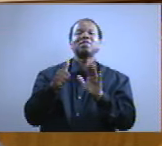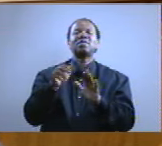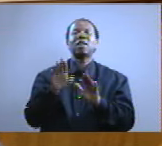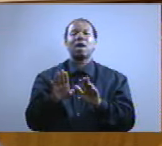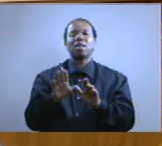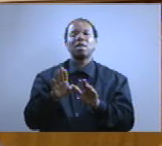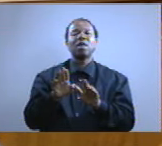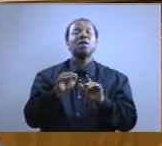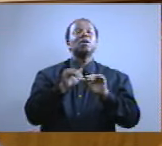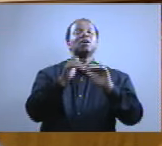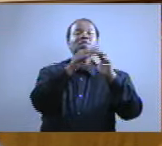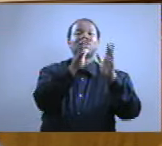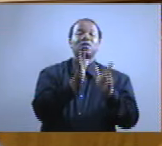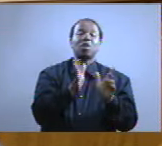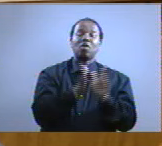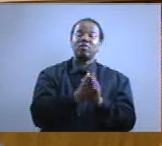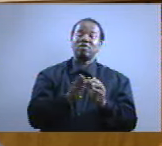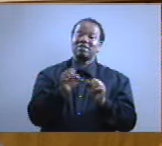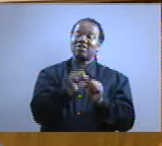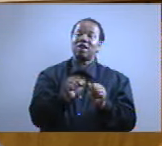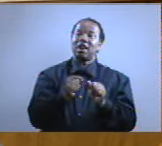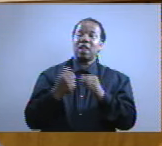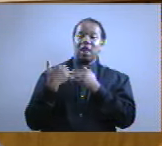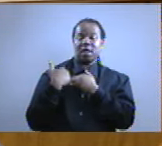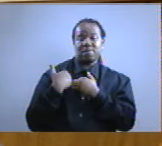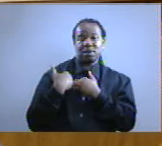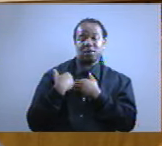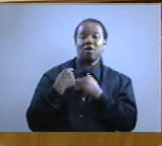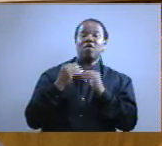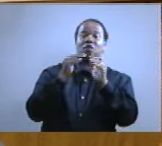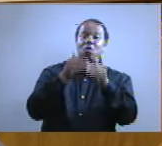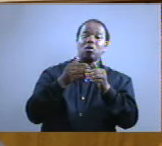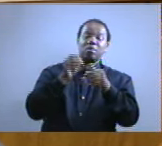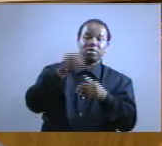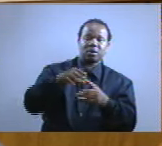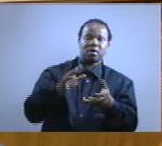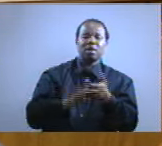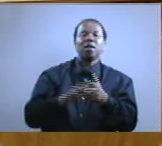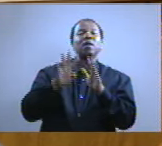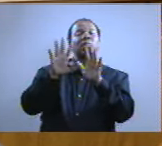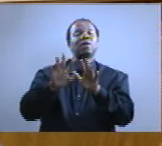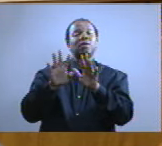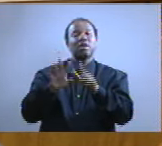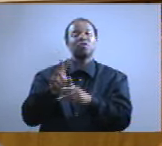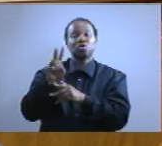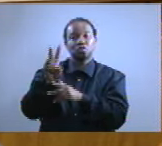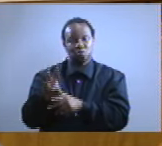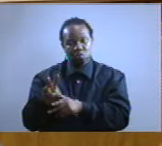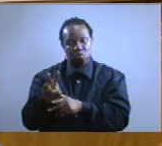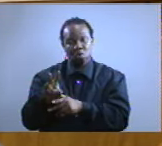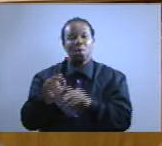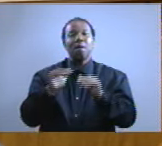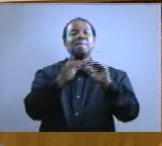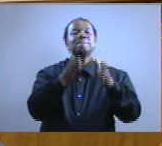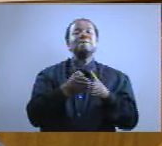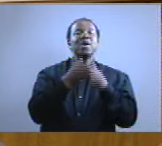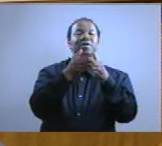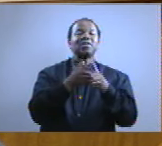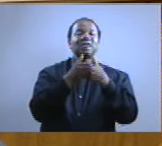International Convention on Civil Liability for Oil Pollution Damage, the 1992 International Maritime